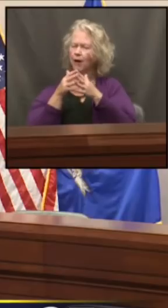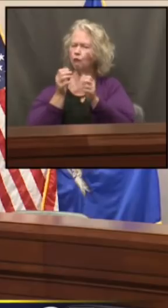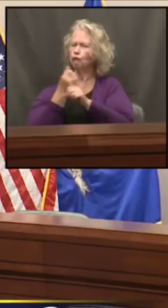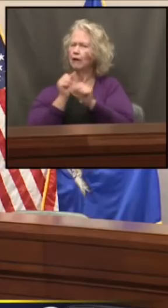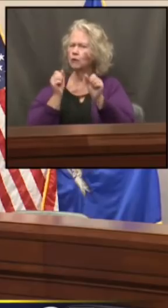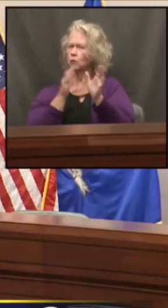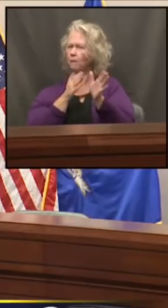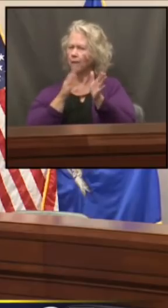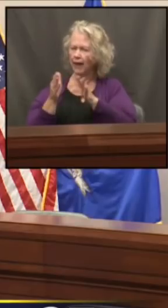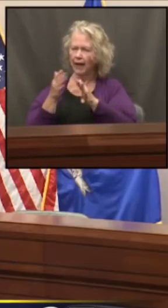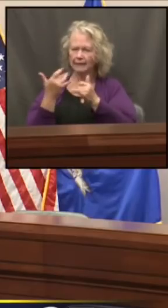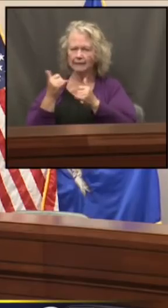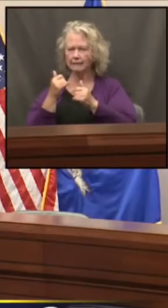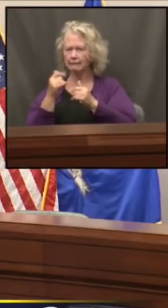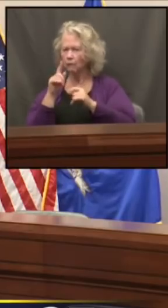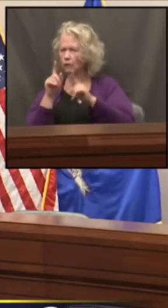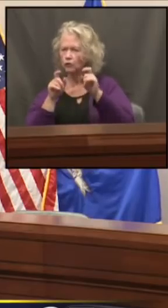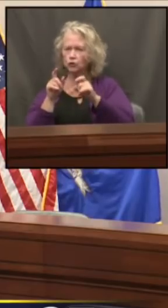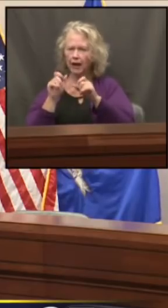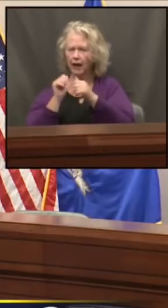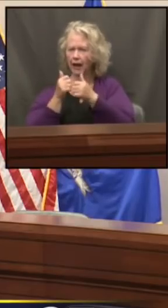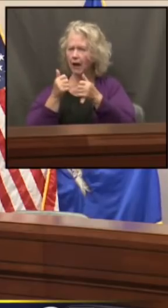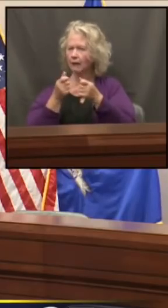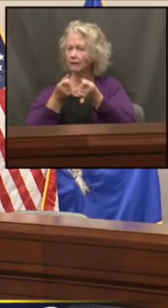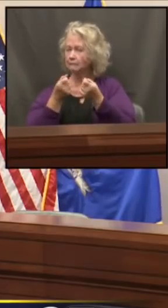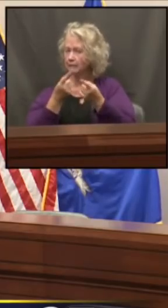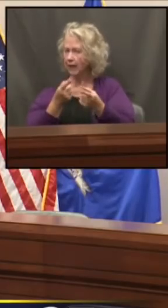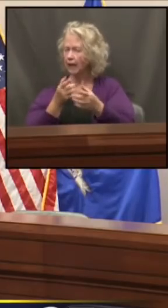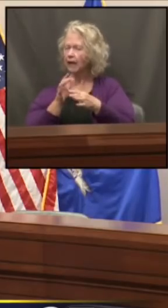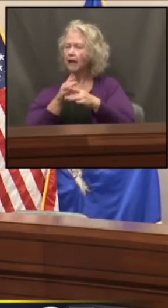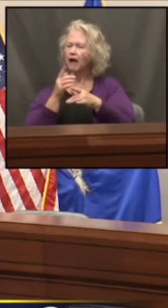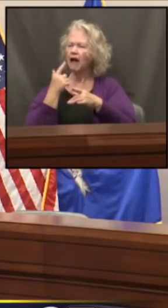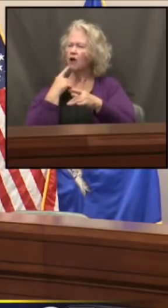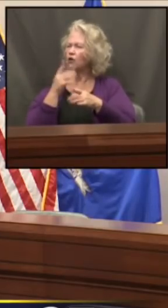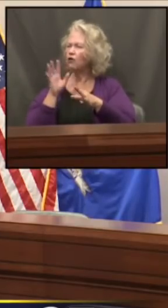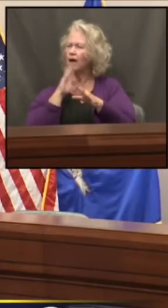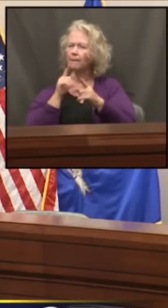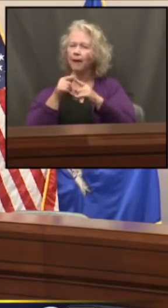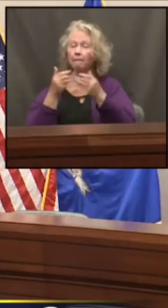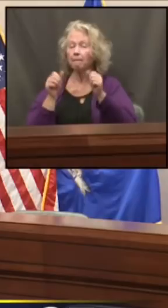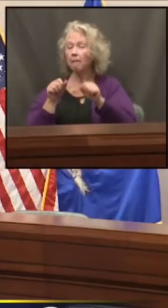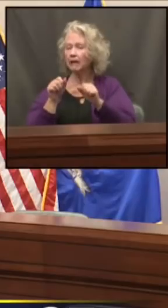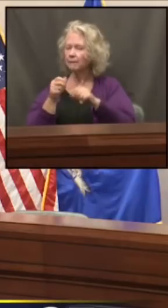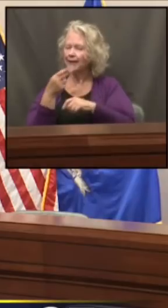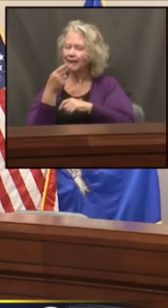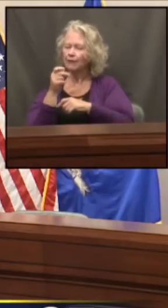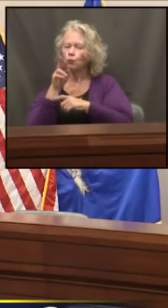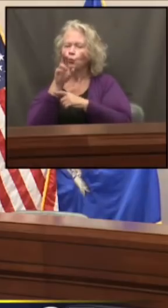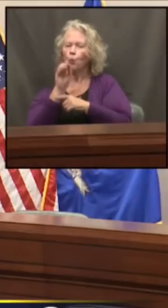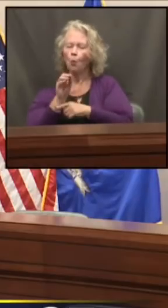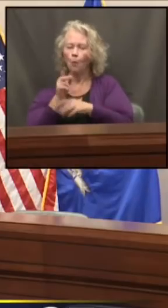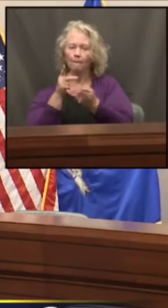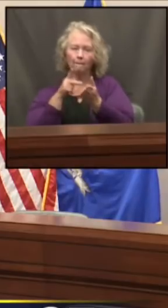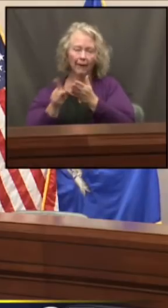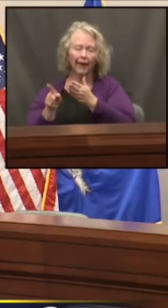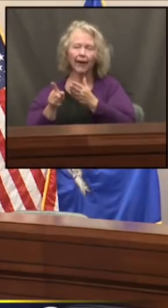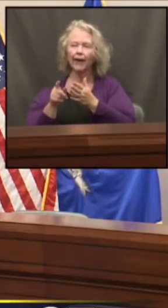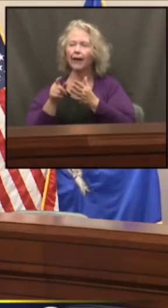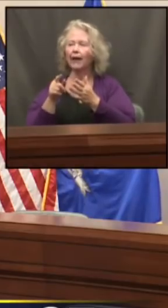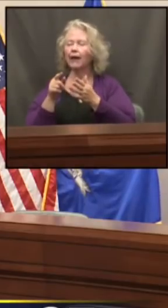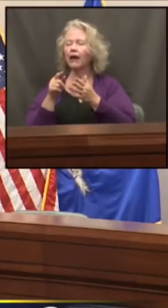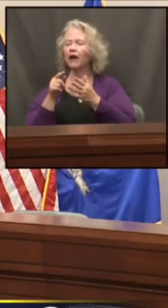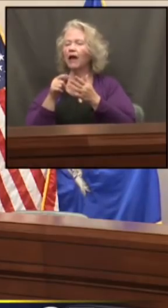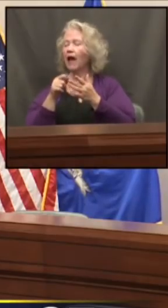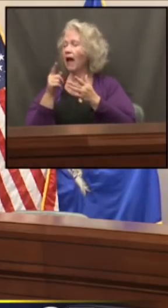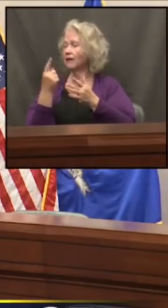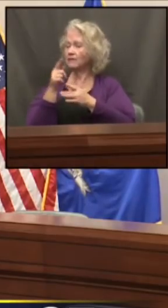that there was a call to try to provide so-called hero pay to a bunch of people. And also, as someone